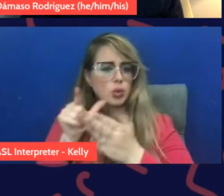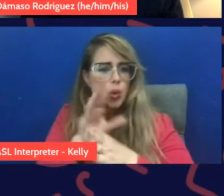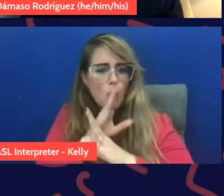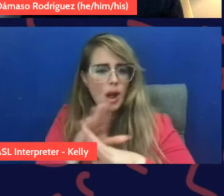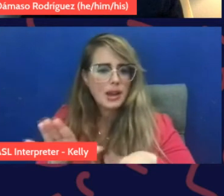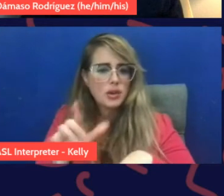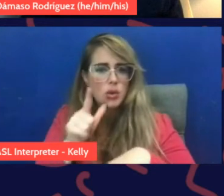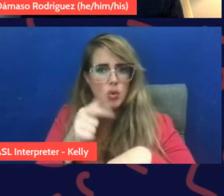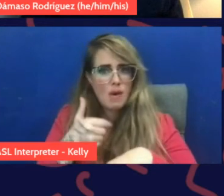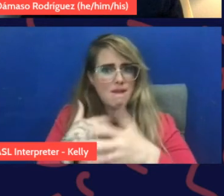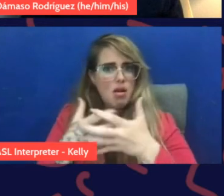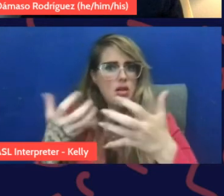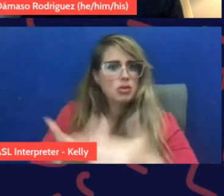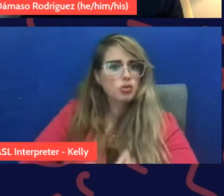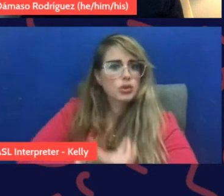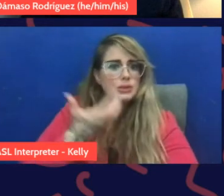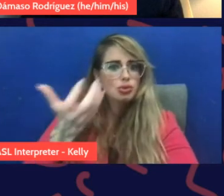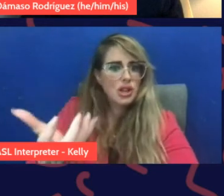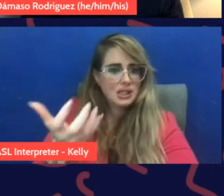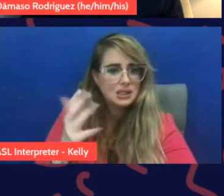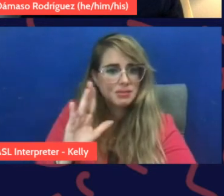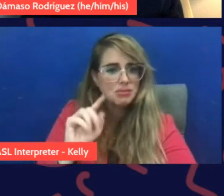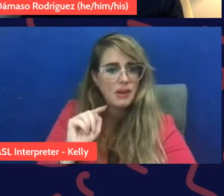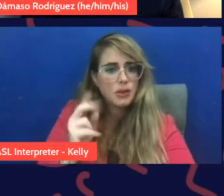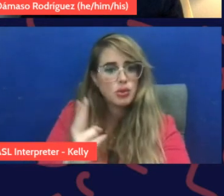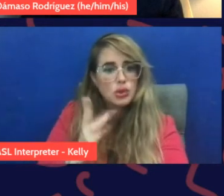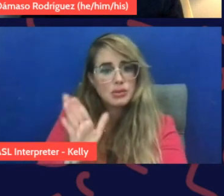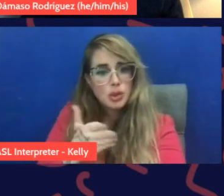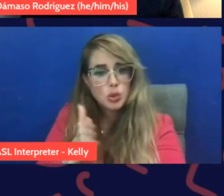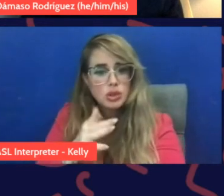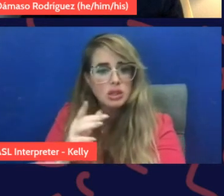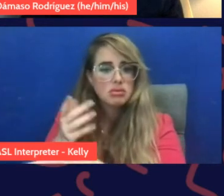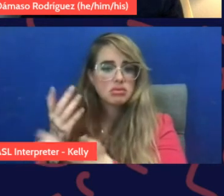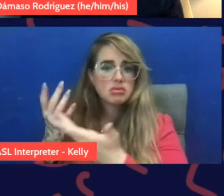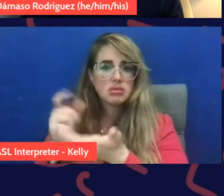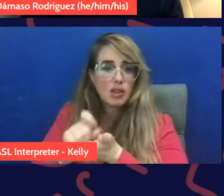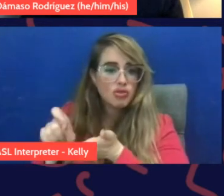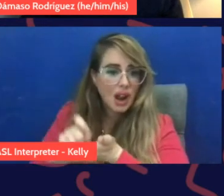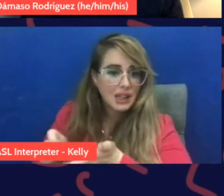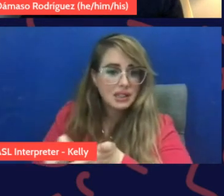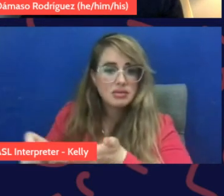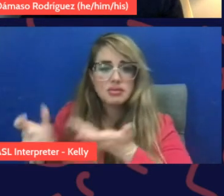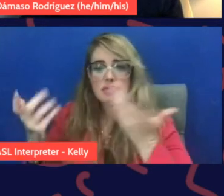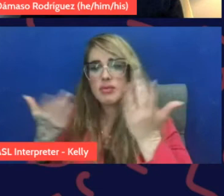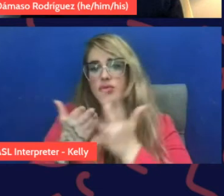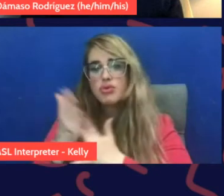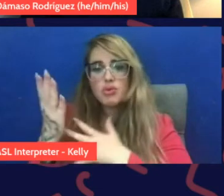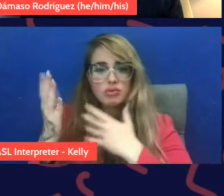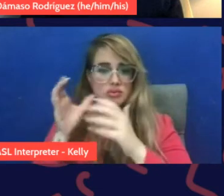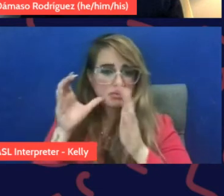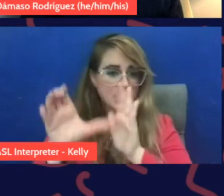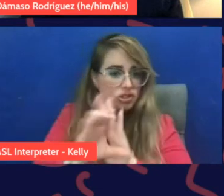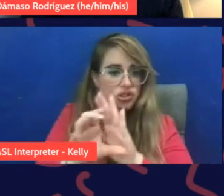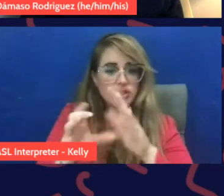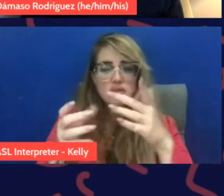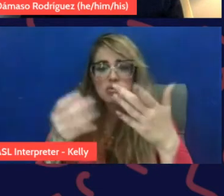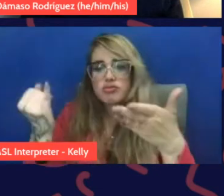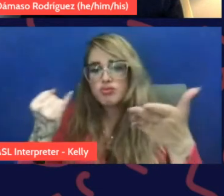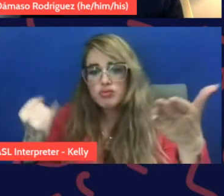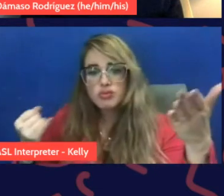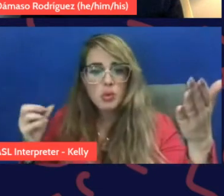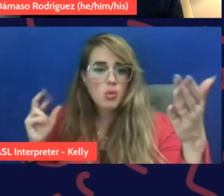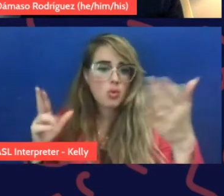have a ton to say, and they're saying it through the music they compose or write, or like through the illustrations they make, or